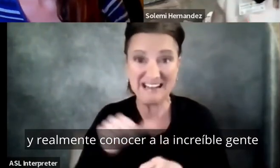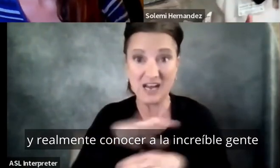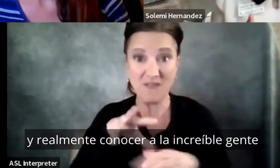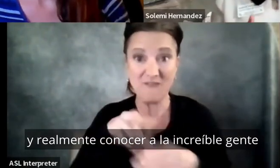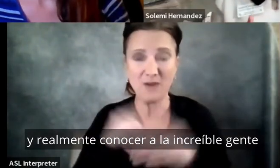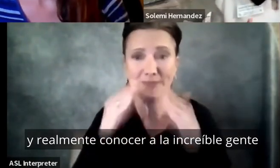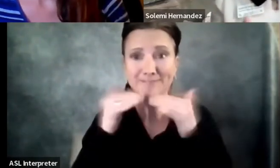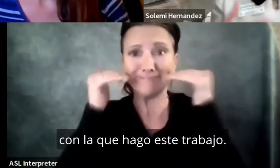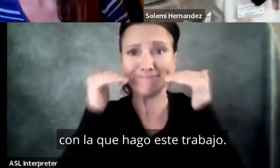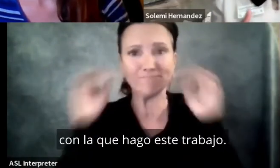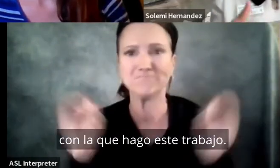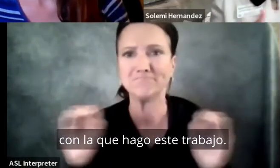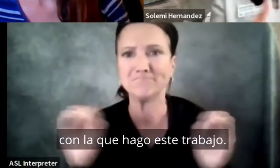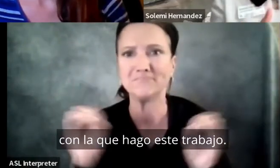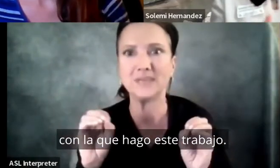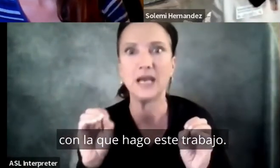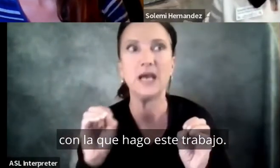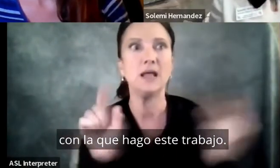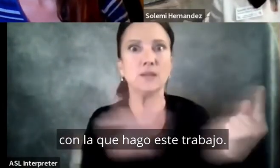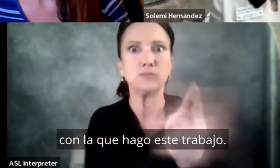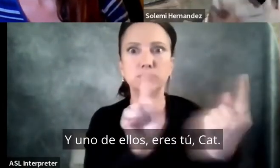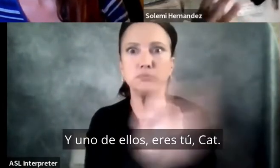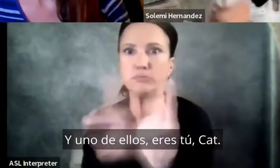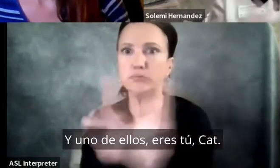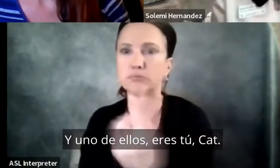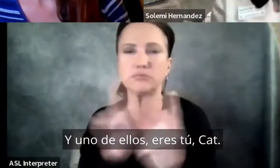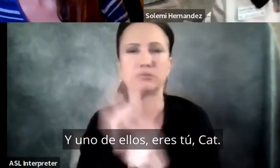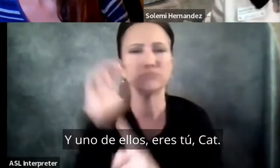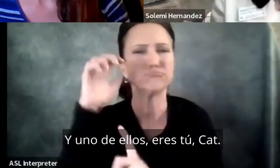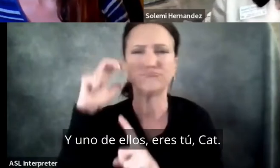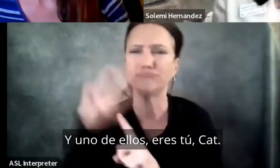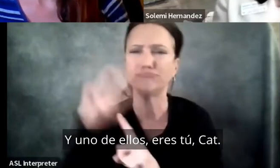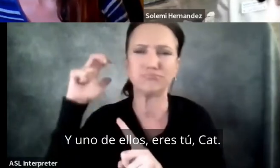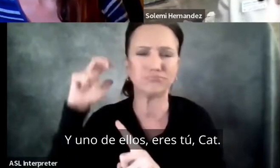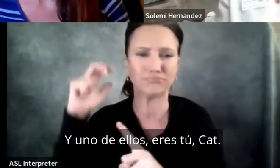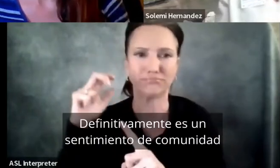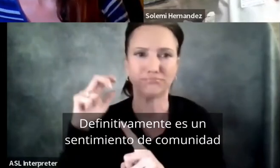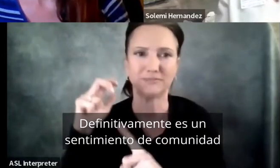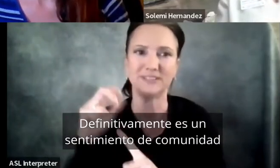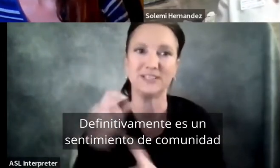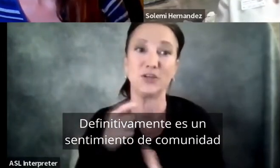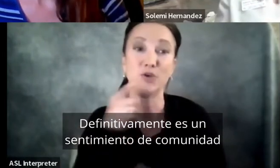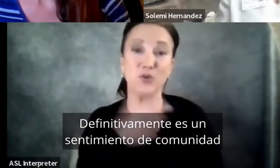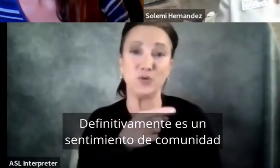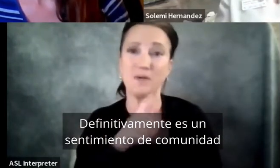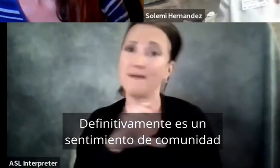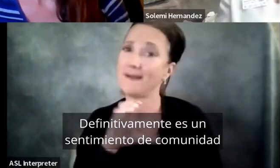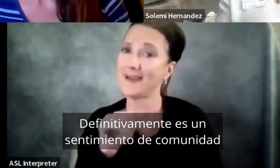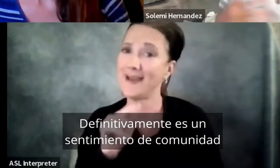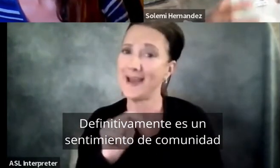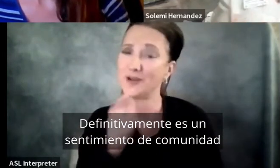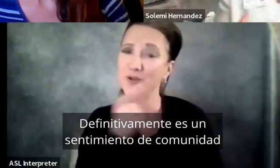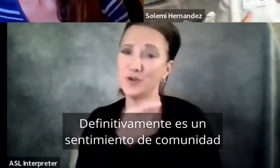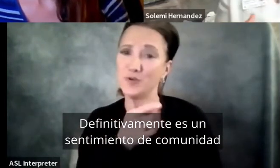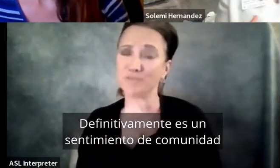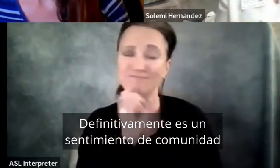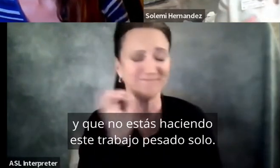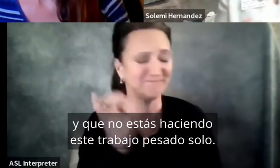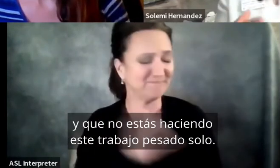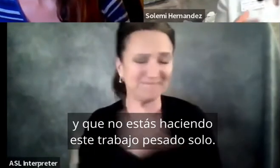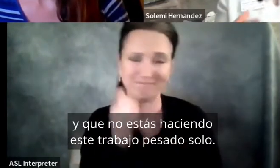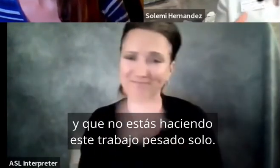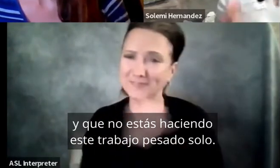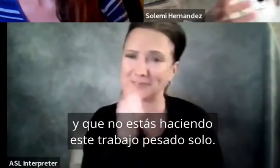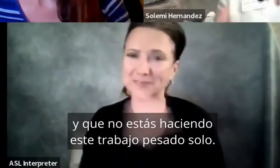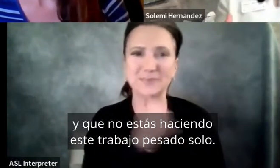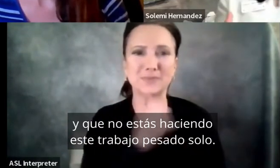amazing people I get to do this work with. And one of you is you, Kat. And it's definitely a feeling of community and